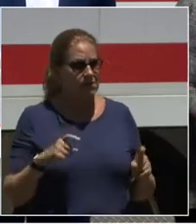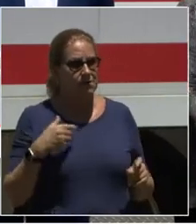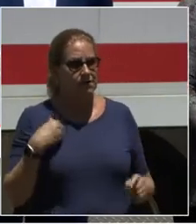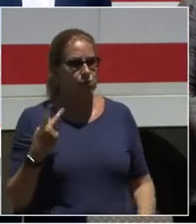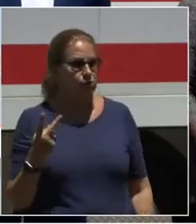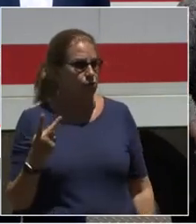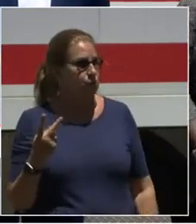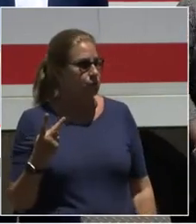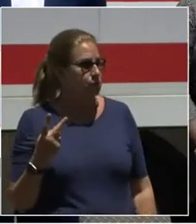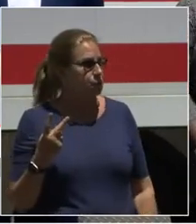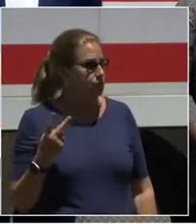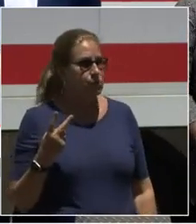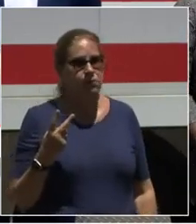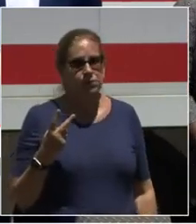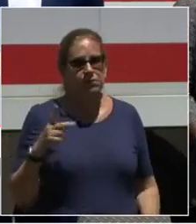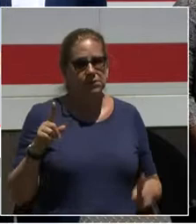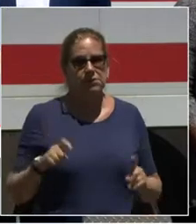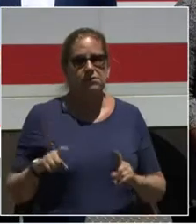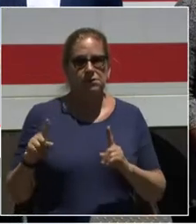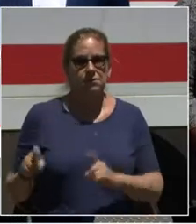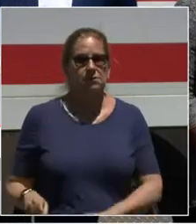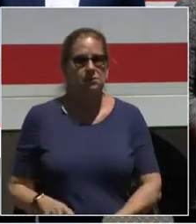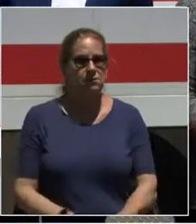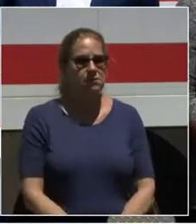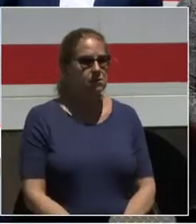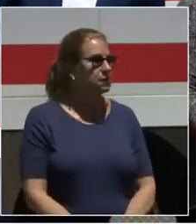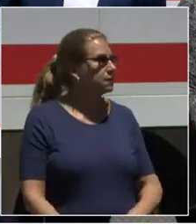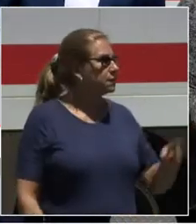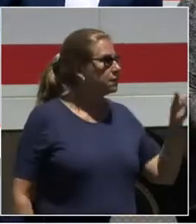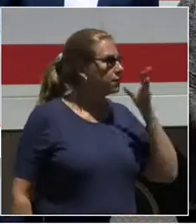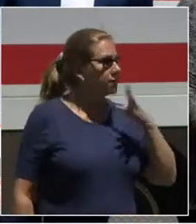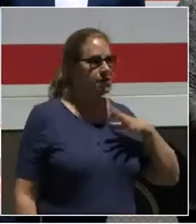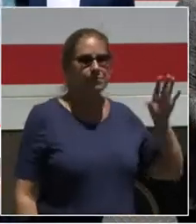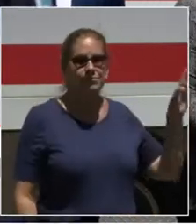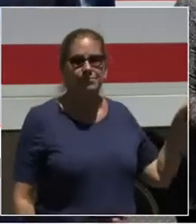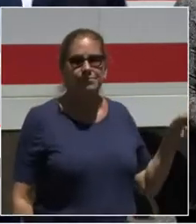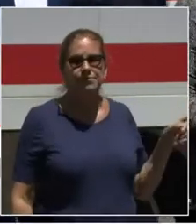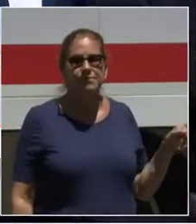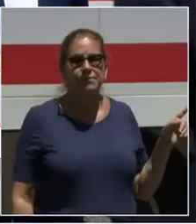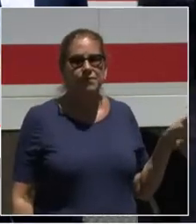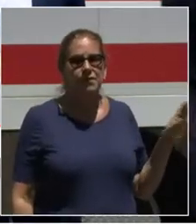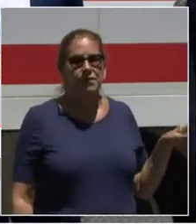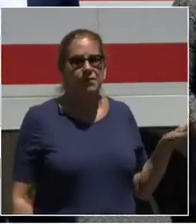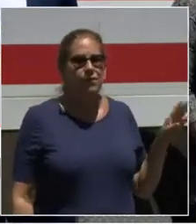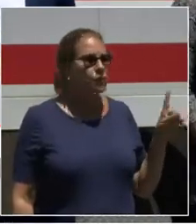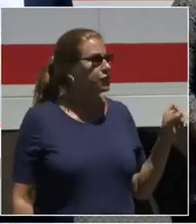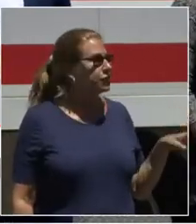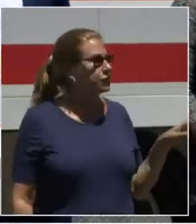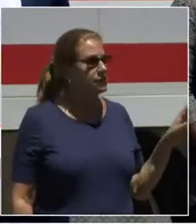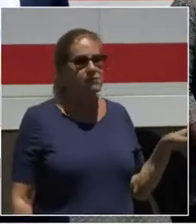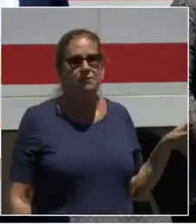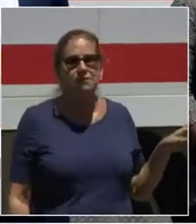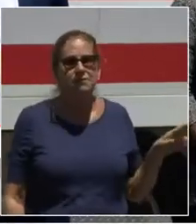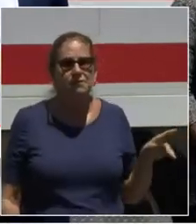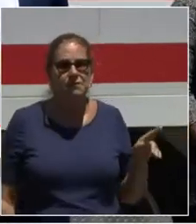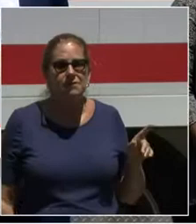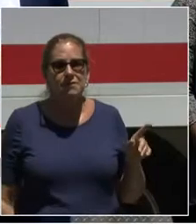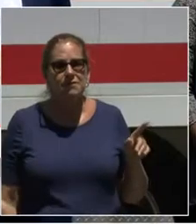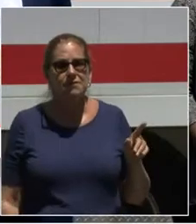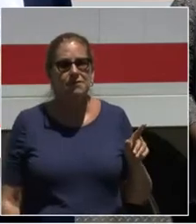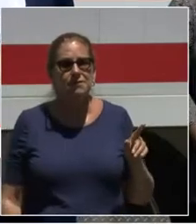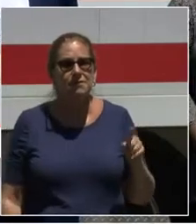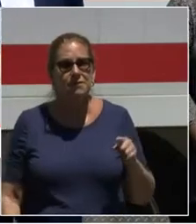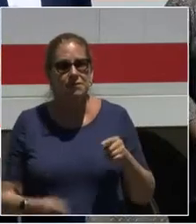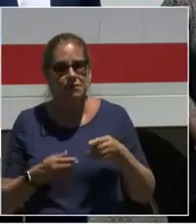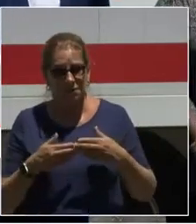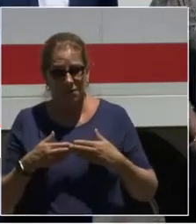you. Yes, ma'am. Mayor Bowser, we're less than 2 weeks away from something in the water, and given some of